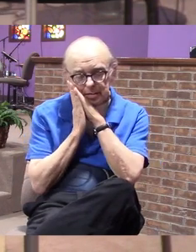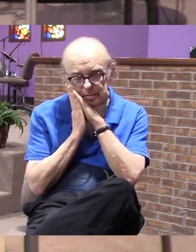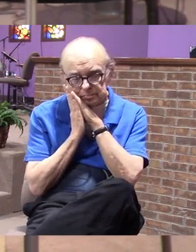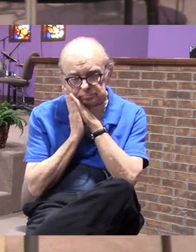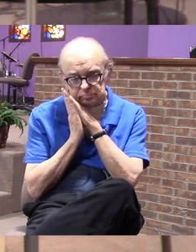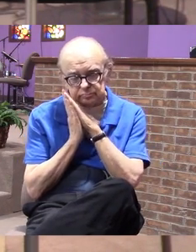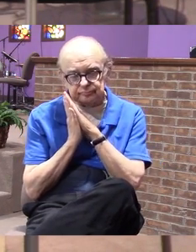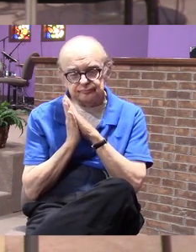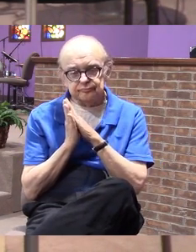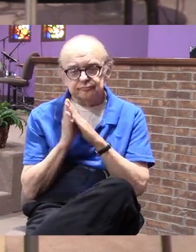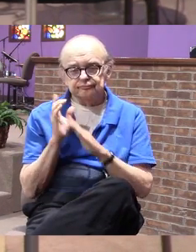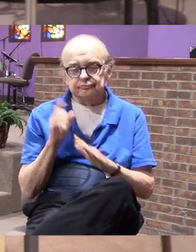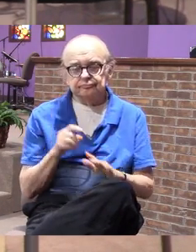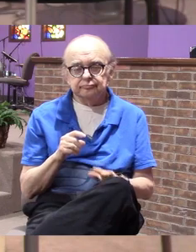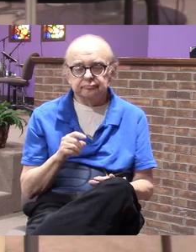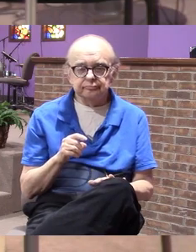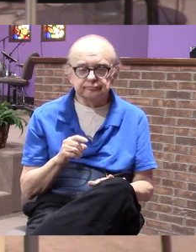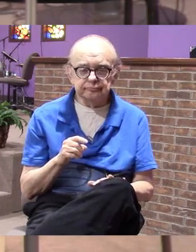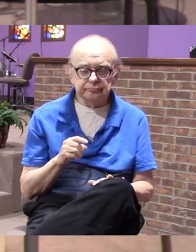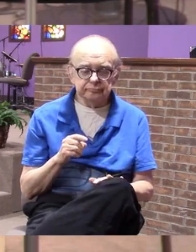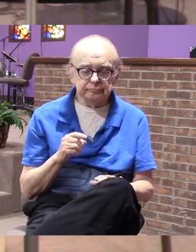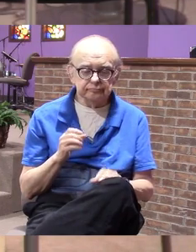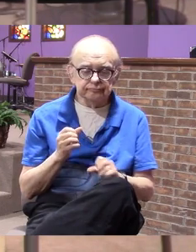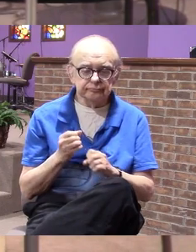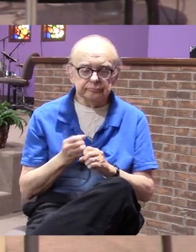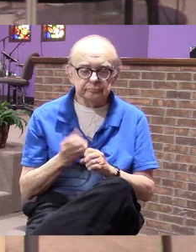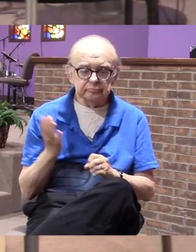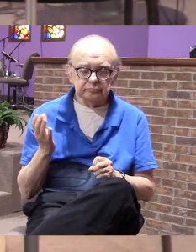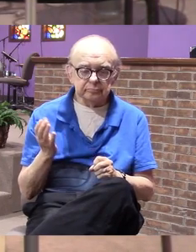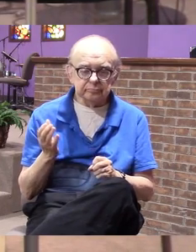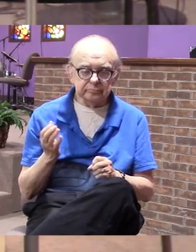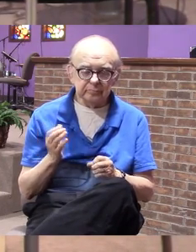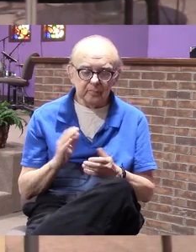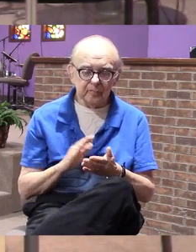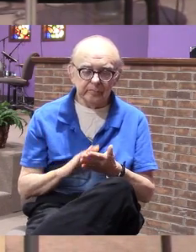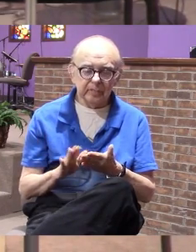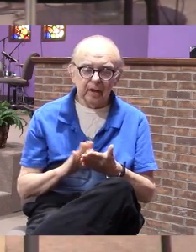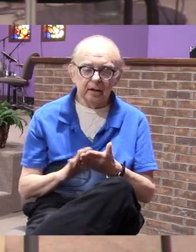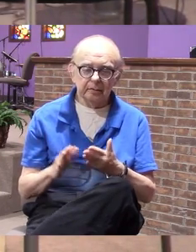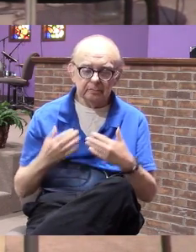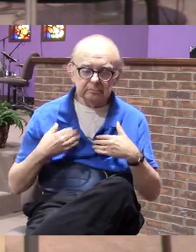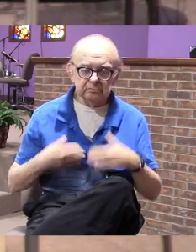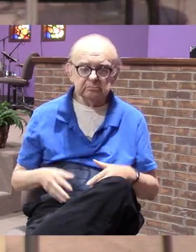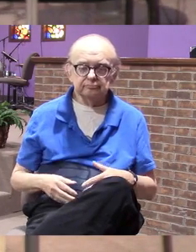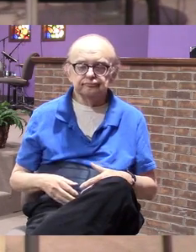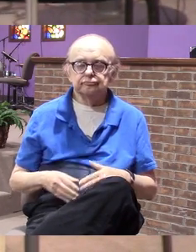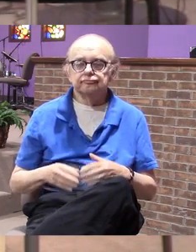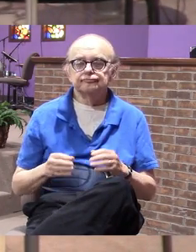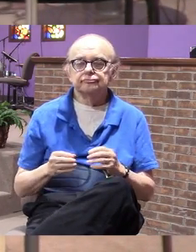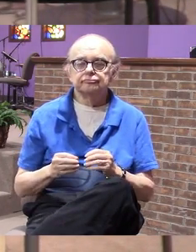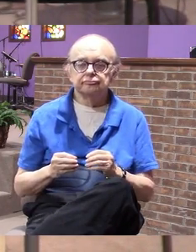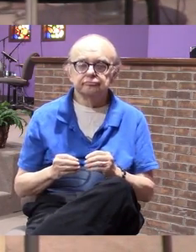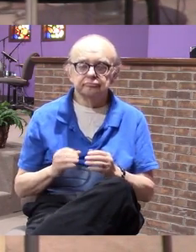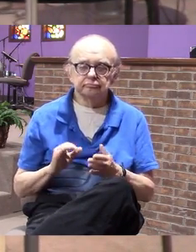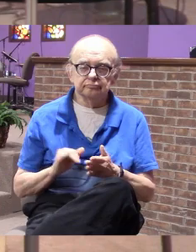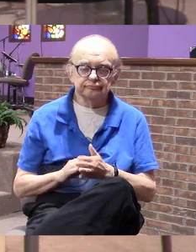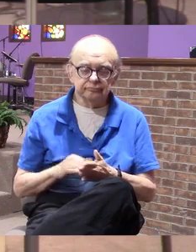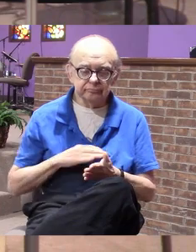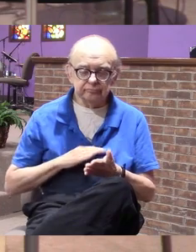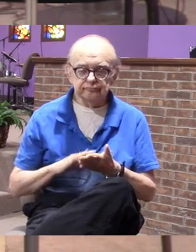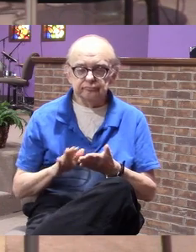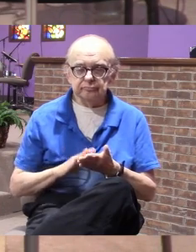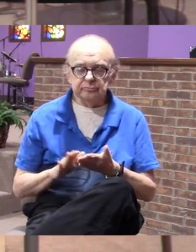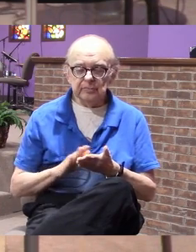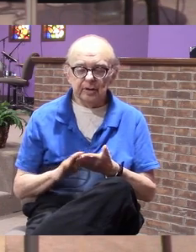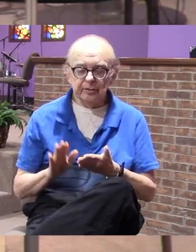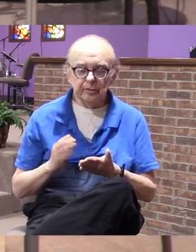And so I had to buy a nice shirt, so I had to buy an extra shirt. So that was my excuse to buy the